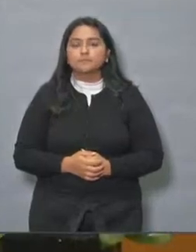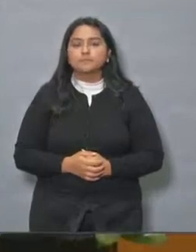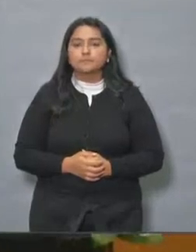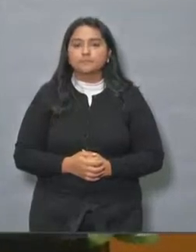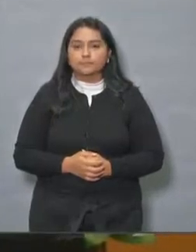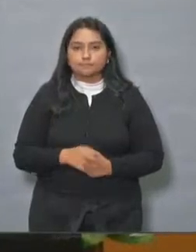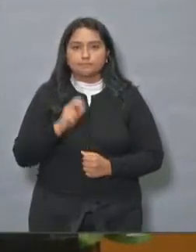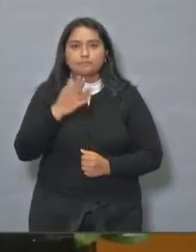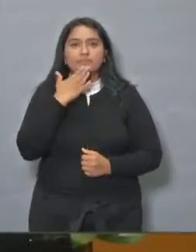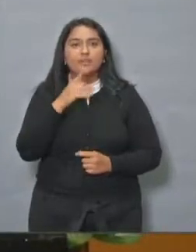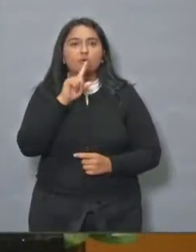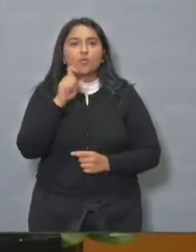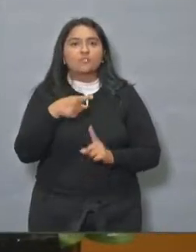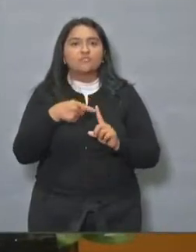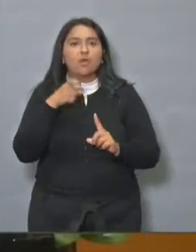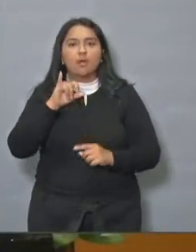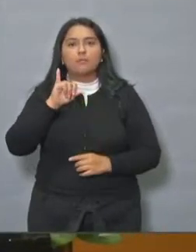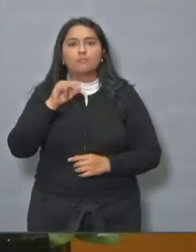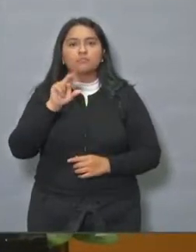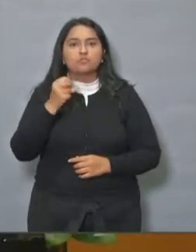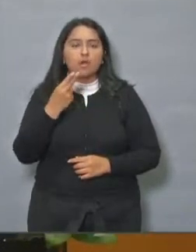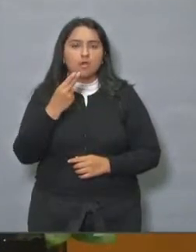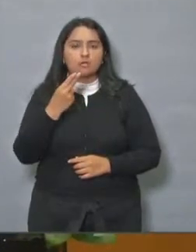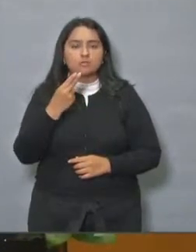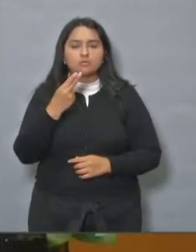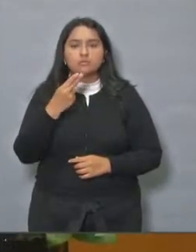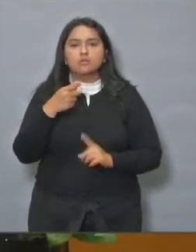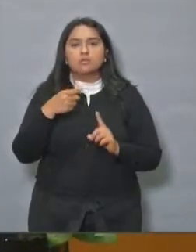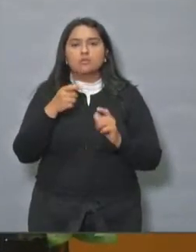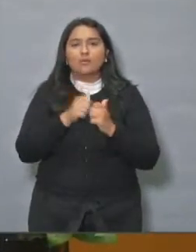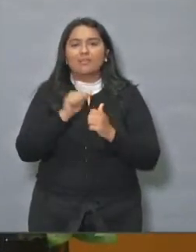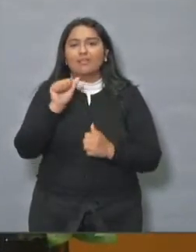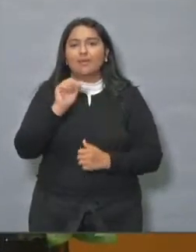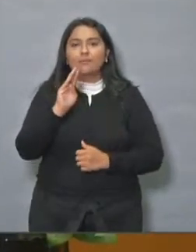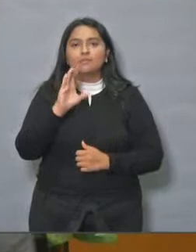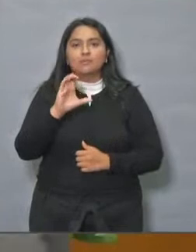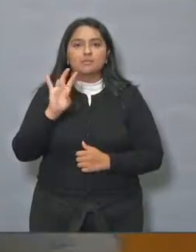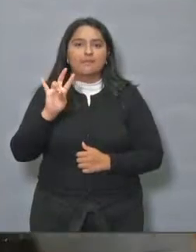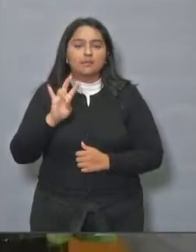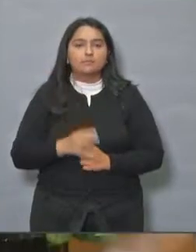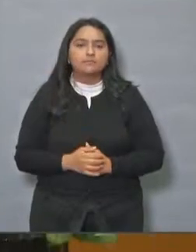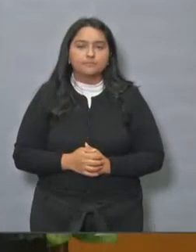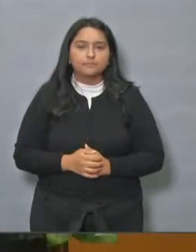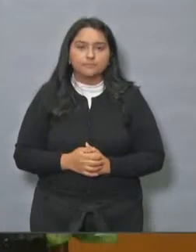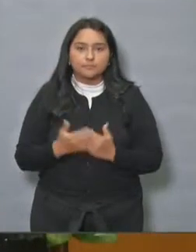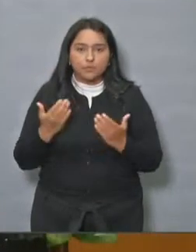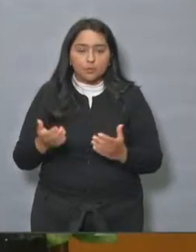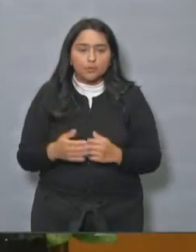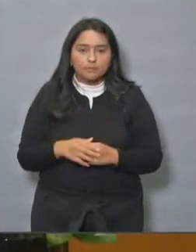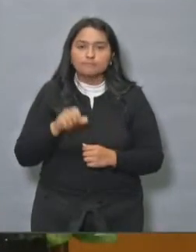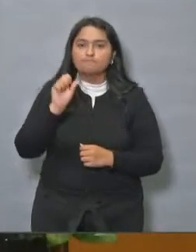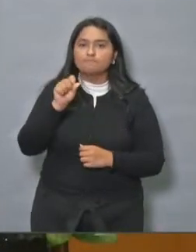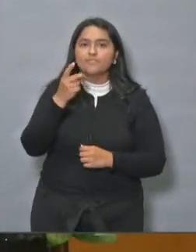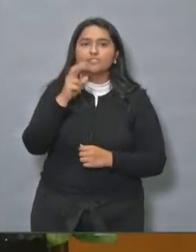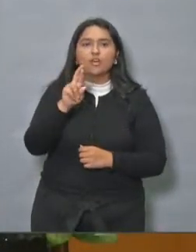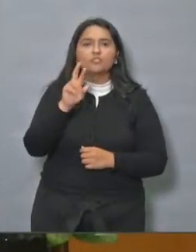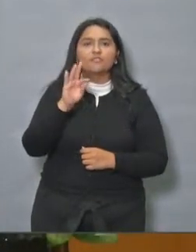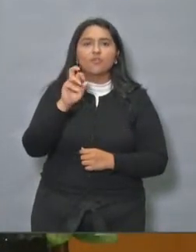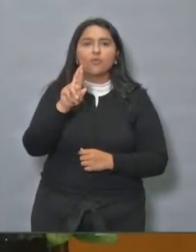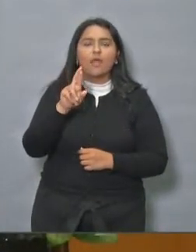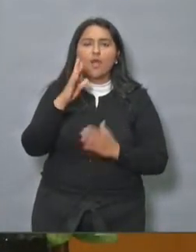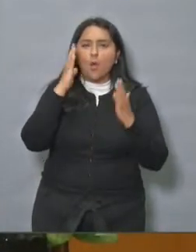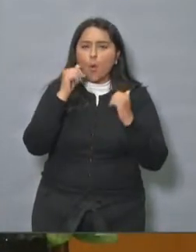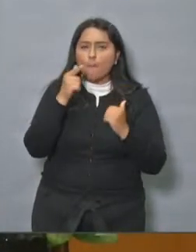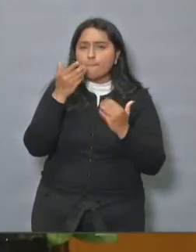Thank you. That question comes from Josh Pascal with ABC7. Please go ahead. Yes, Dr. Ferrer, I was hoping that you